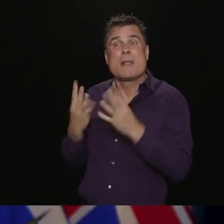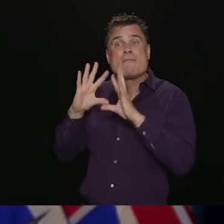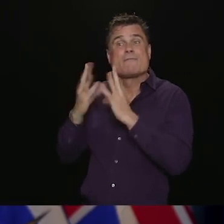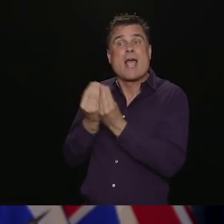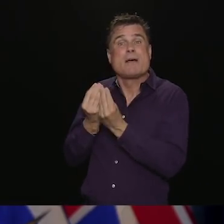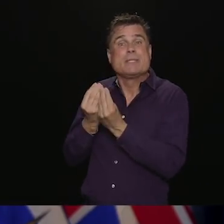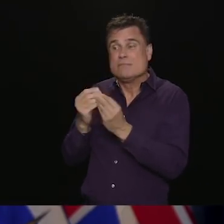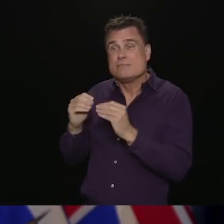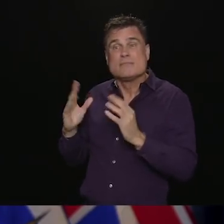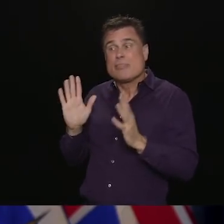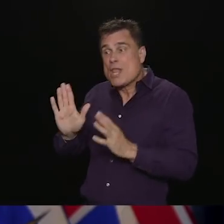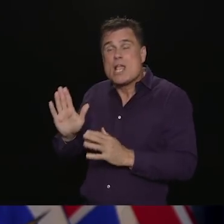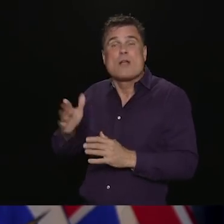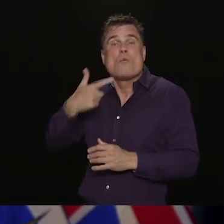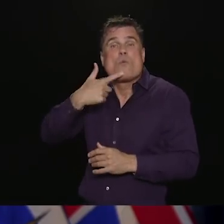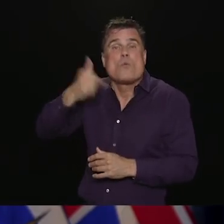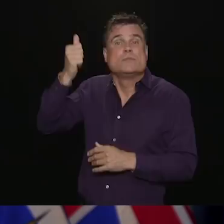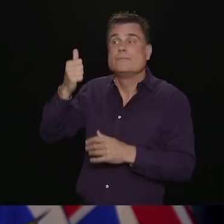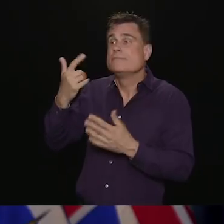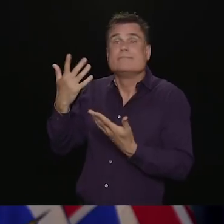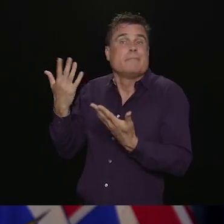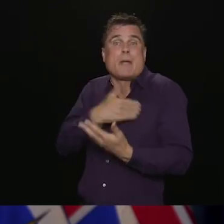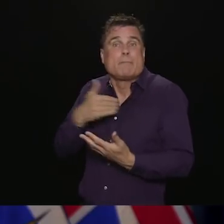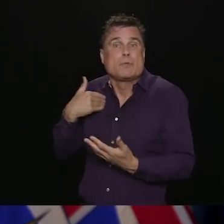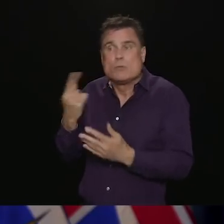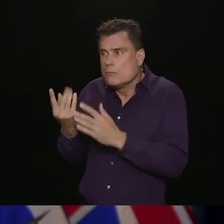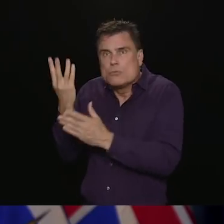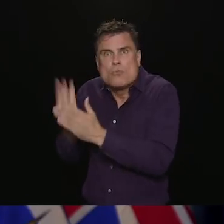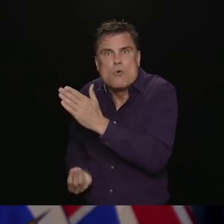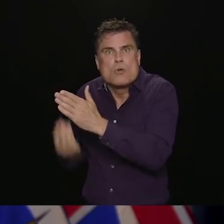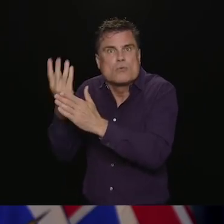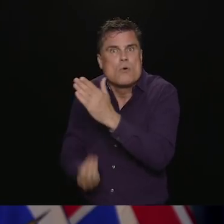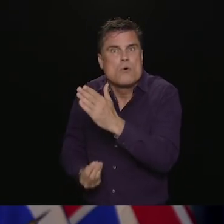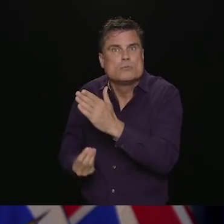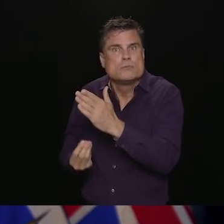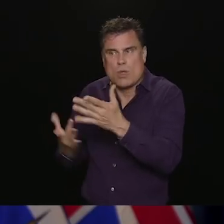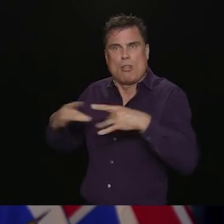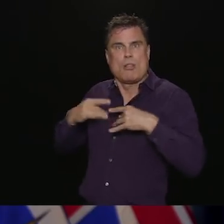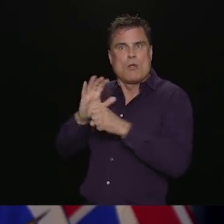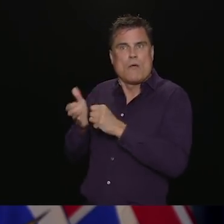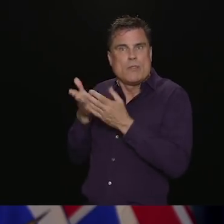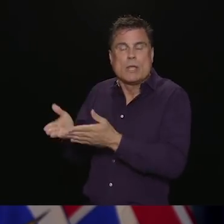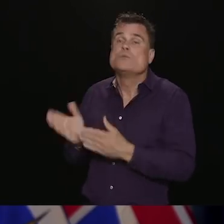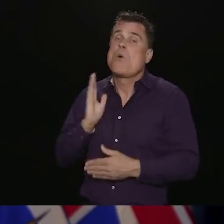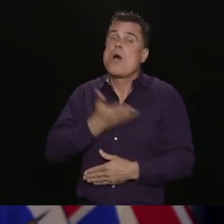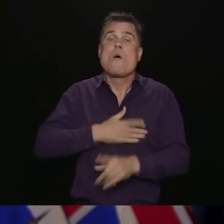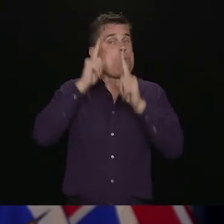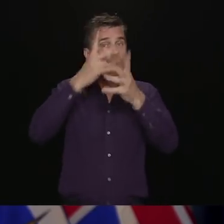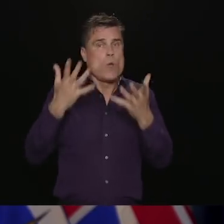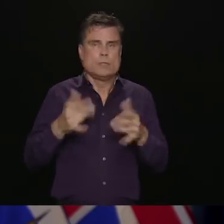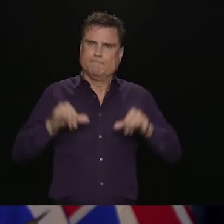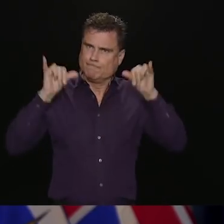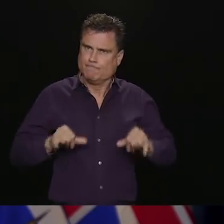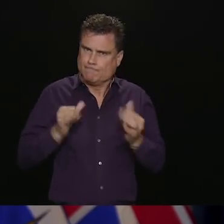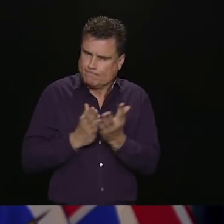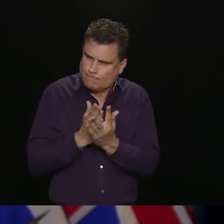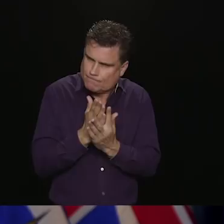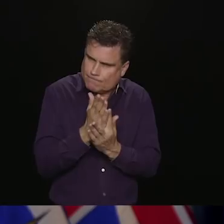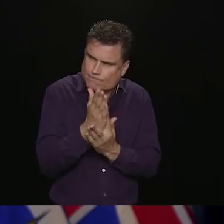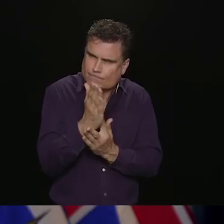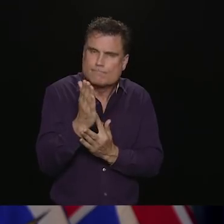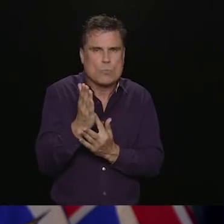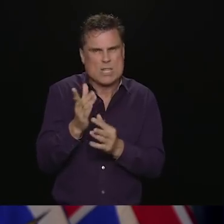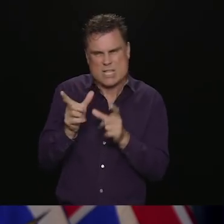our objective is to keep the cases low, to minimize the impact on our communities so that we